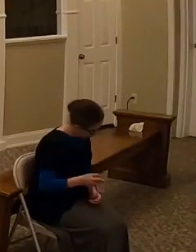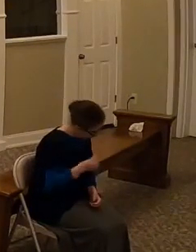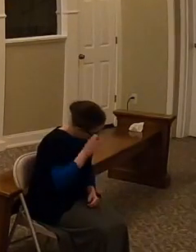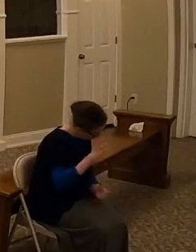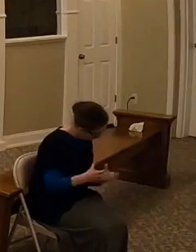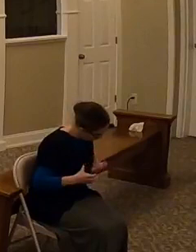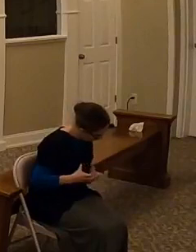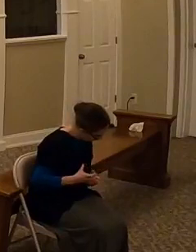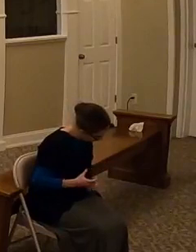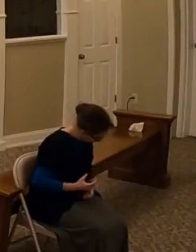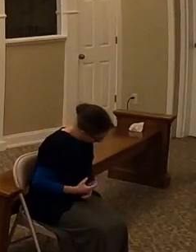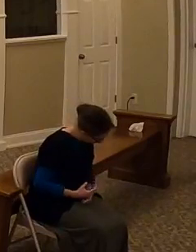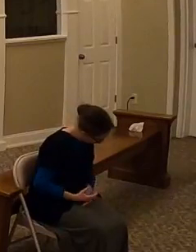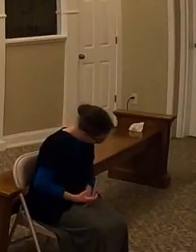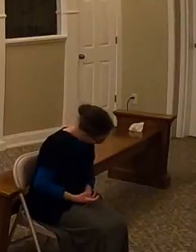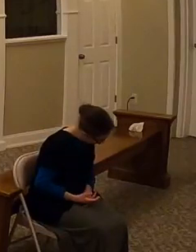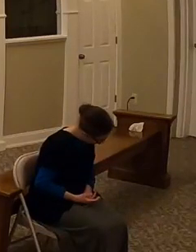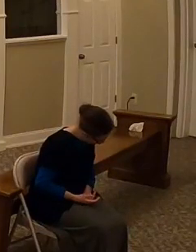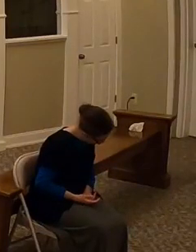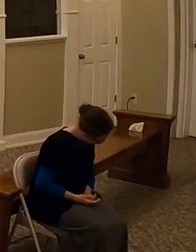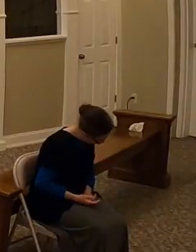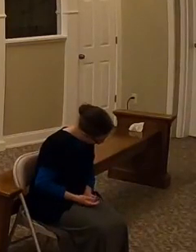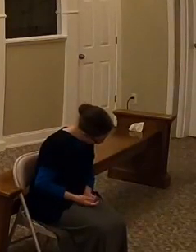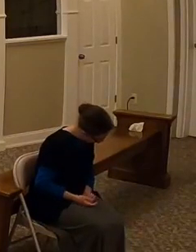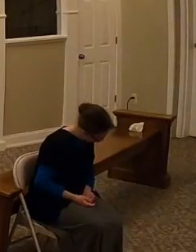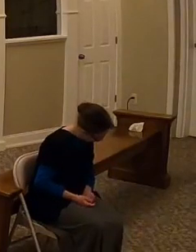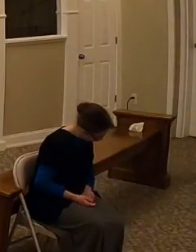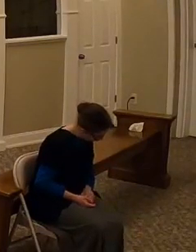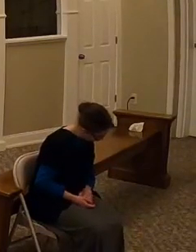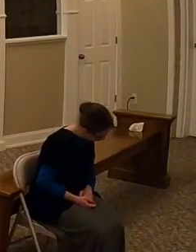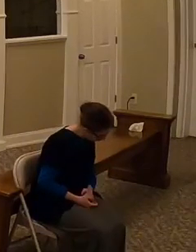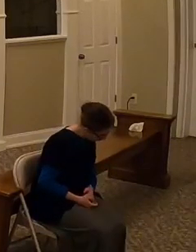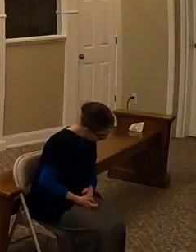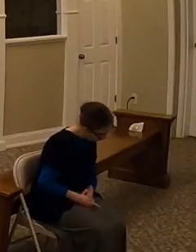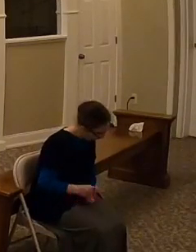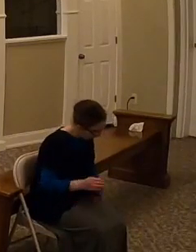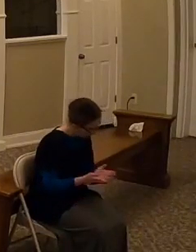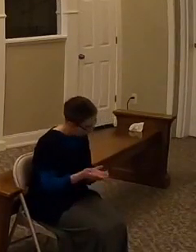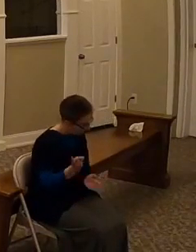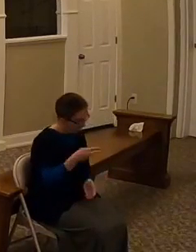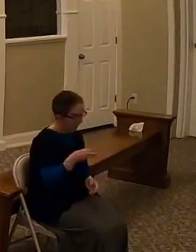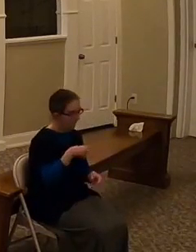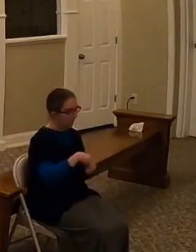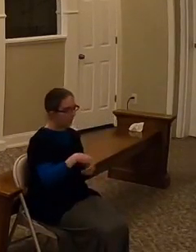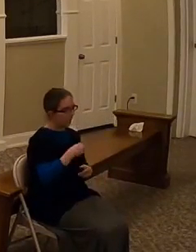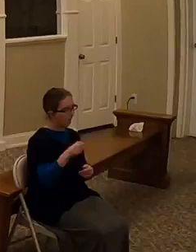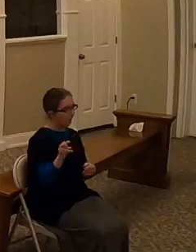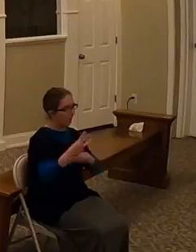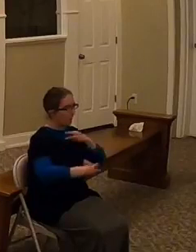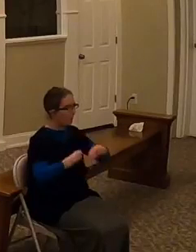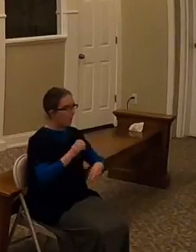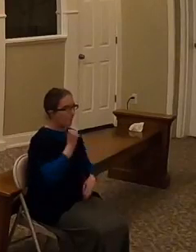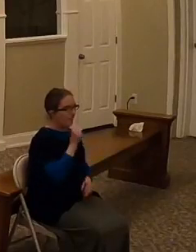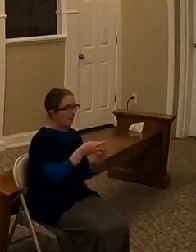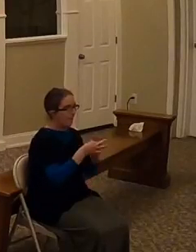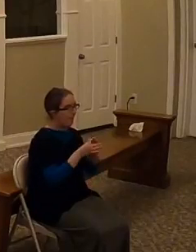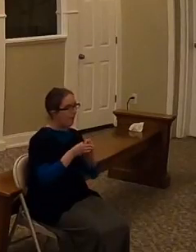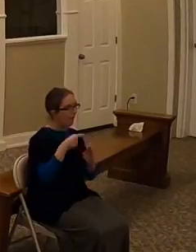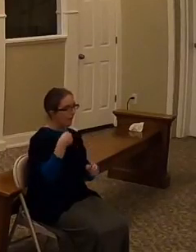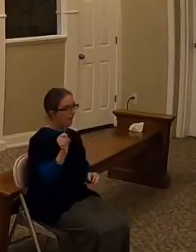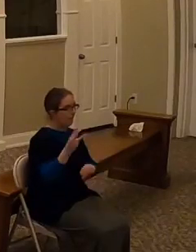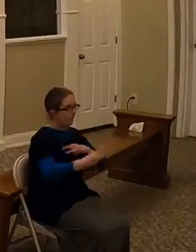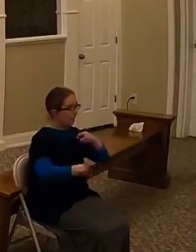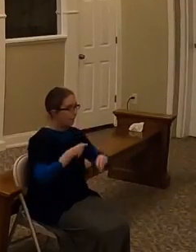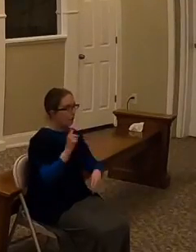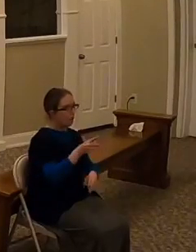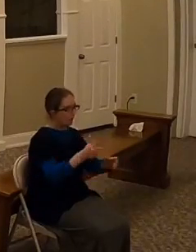us to come out from among the world. He does not want us to be. In one scripture, he said, we're in the world, but we're not of the world. Amen.